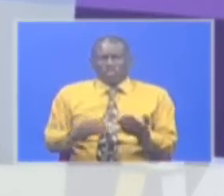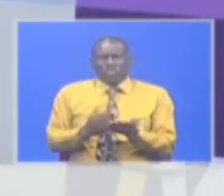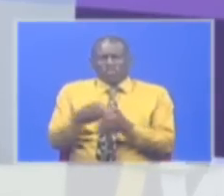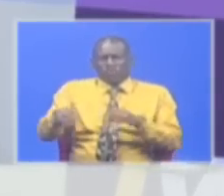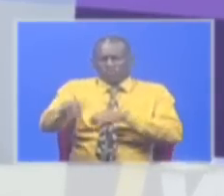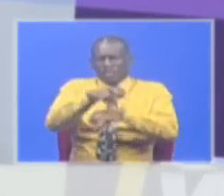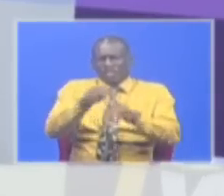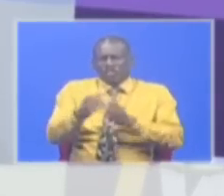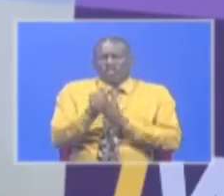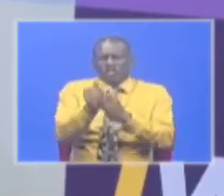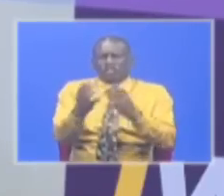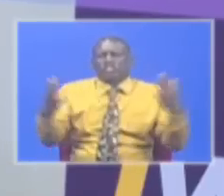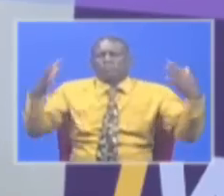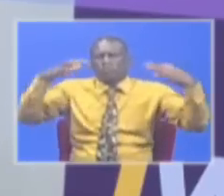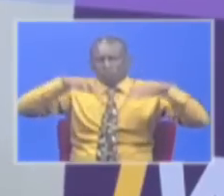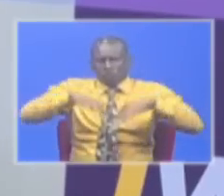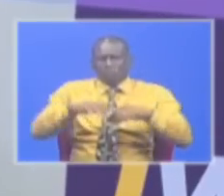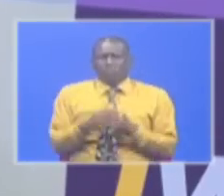Leadership Forum.